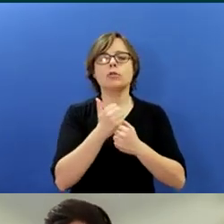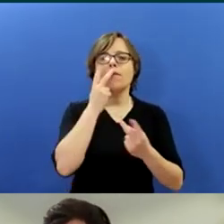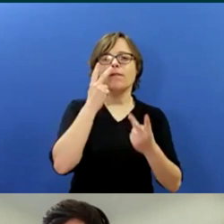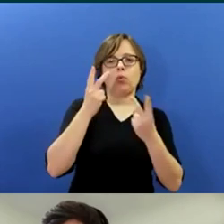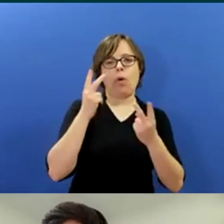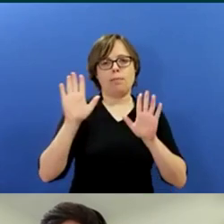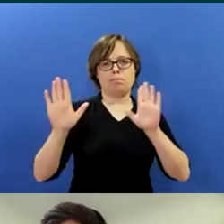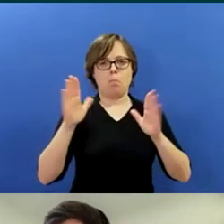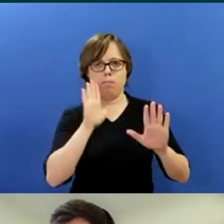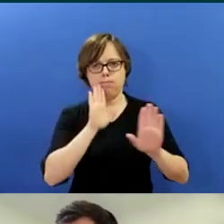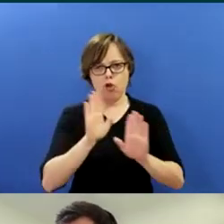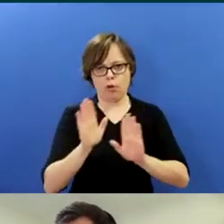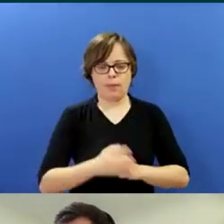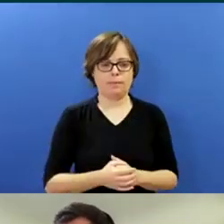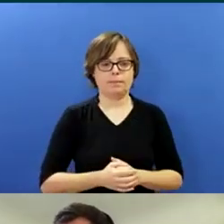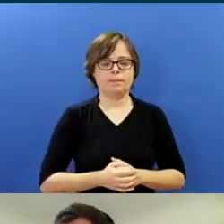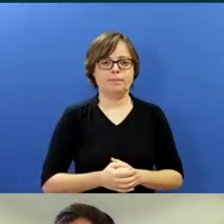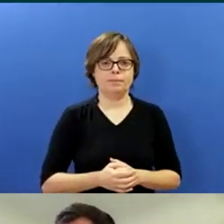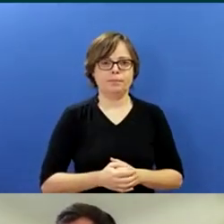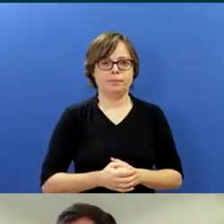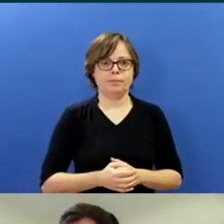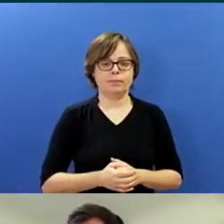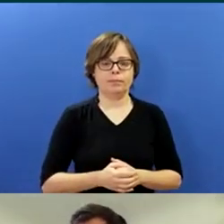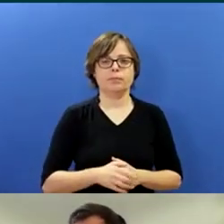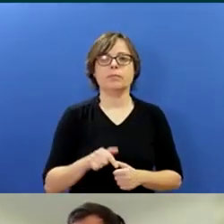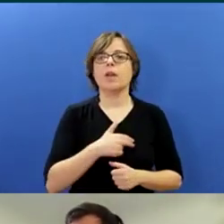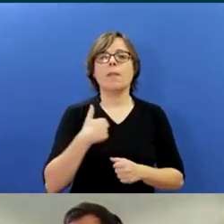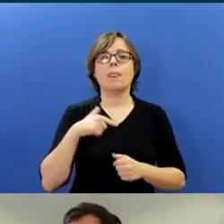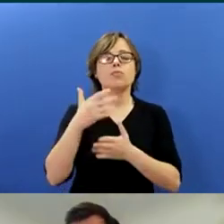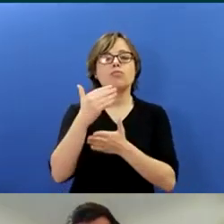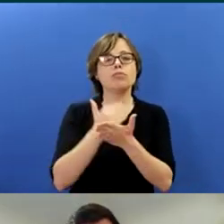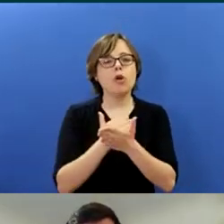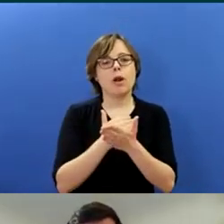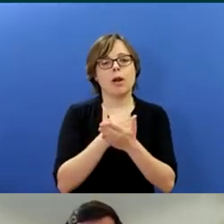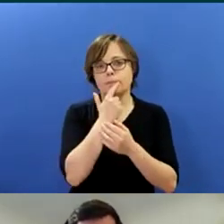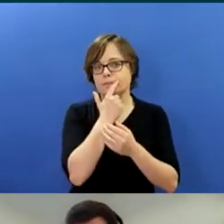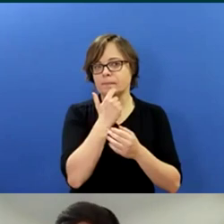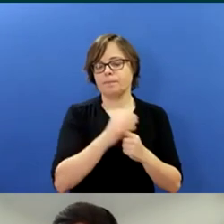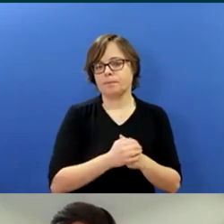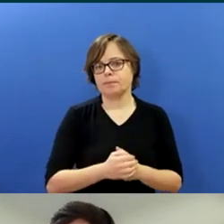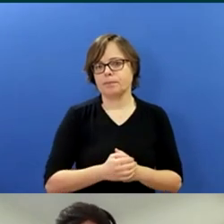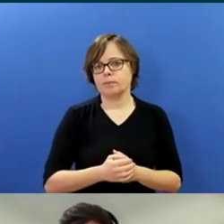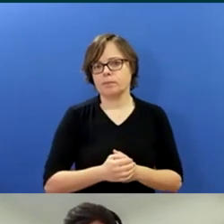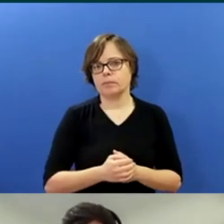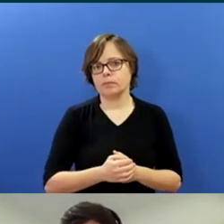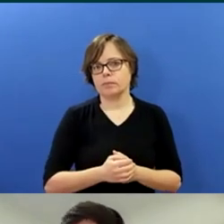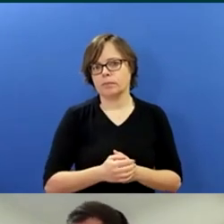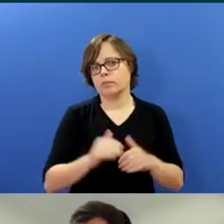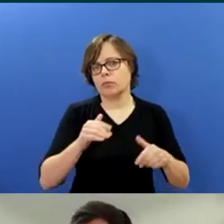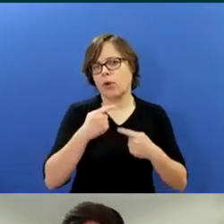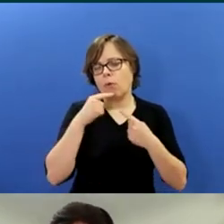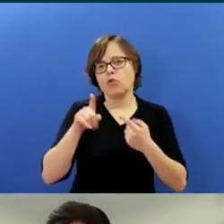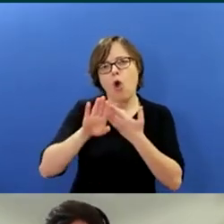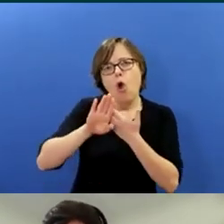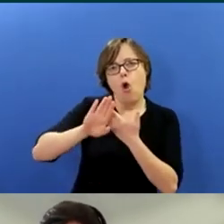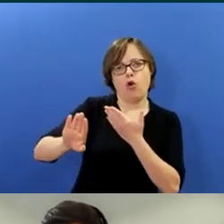software, and the software is completely separate from the municipal IT. It's not integrated. It